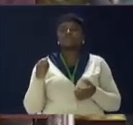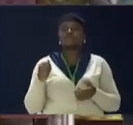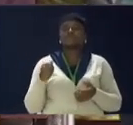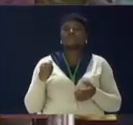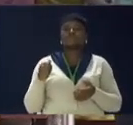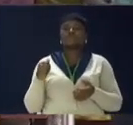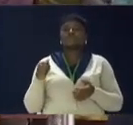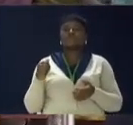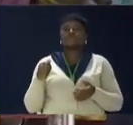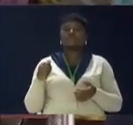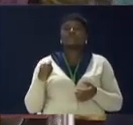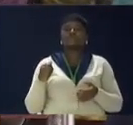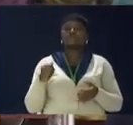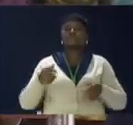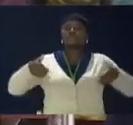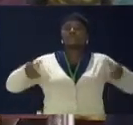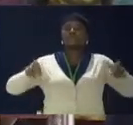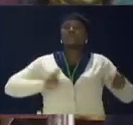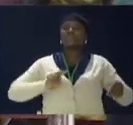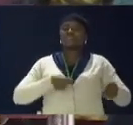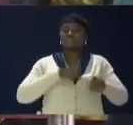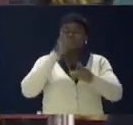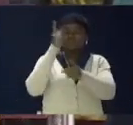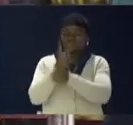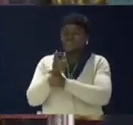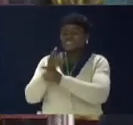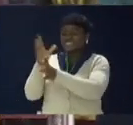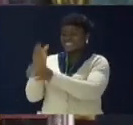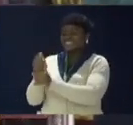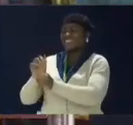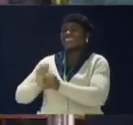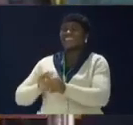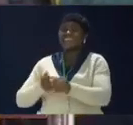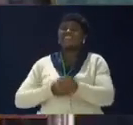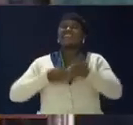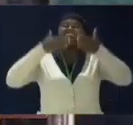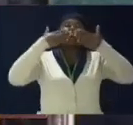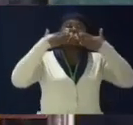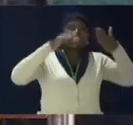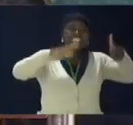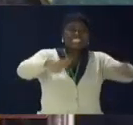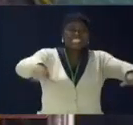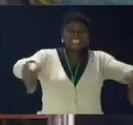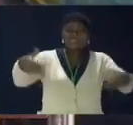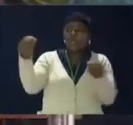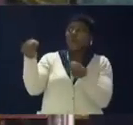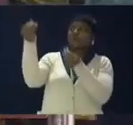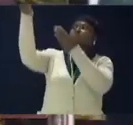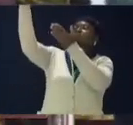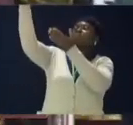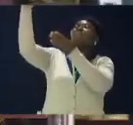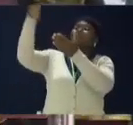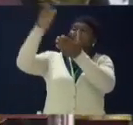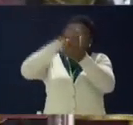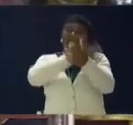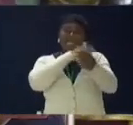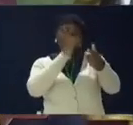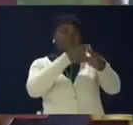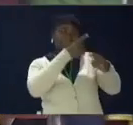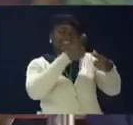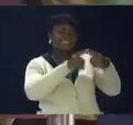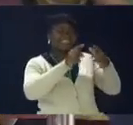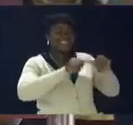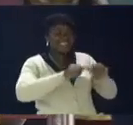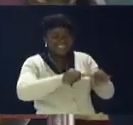Well, let's just take our Thanksgiving offering and then continue with our